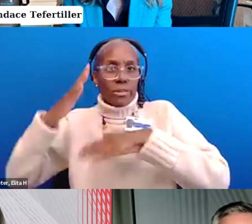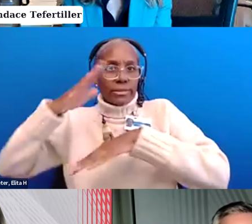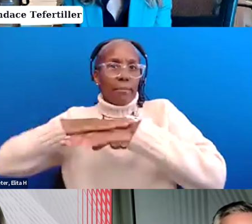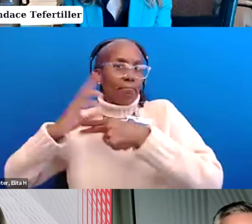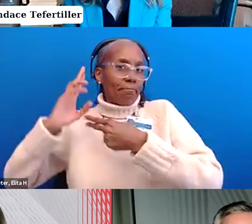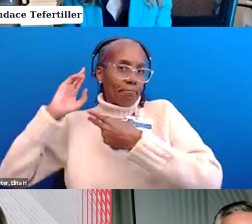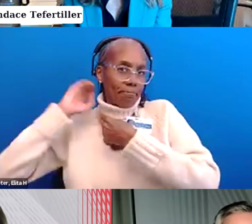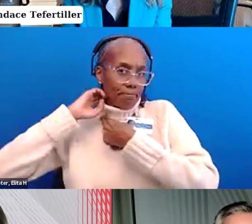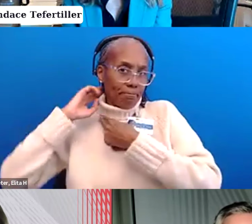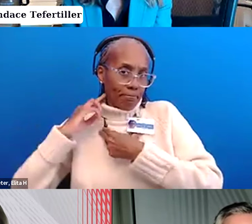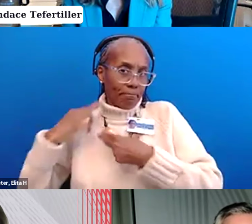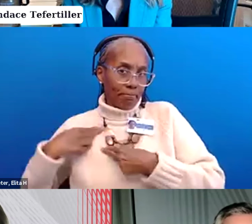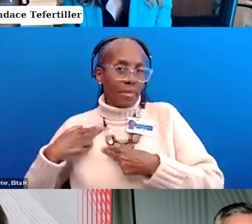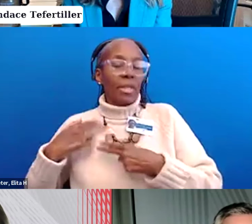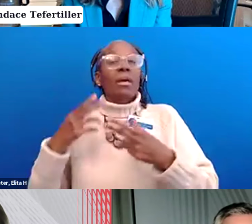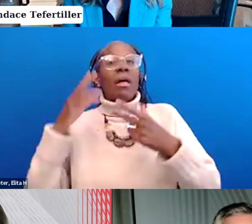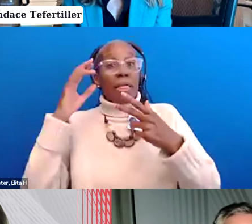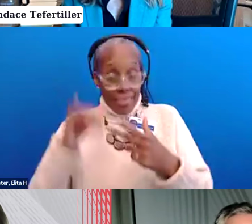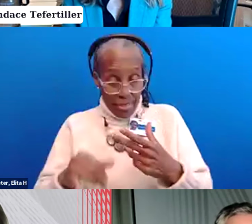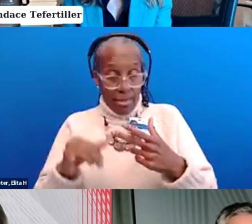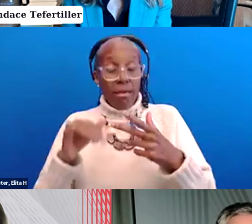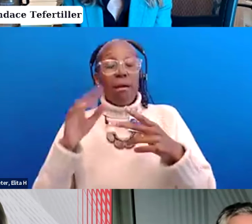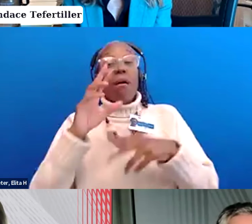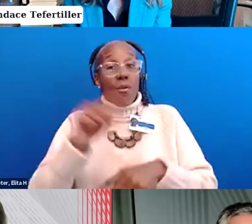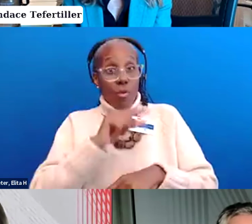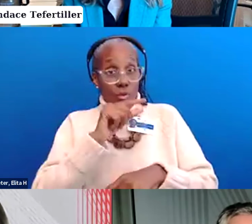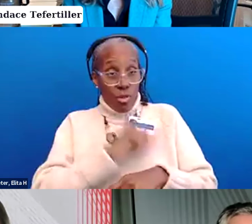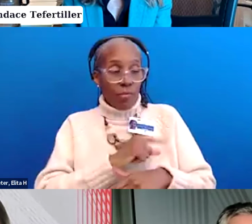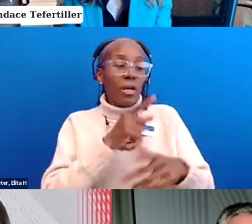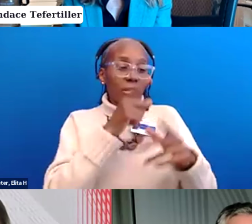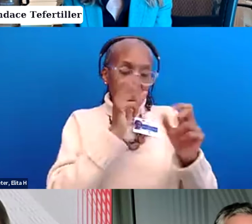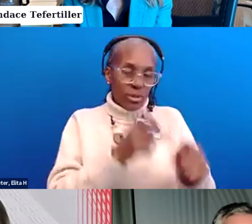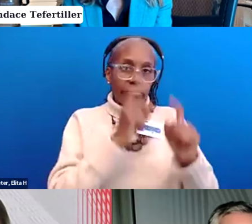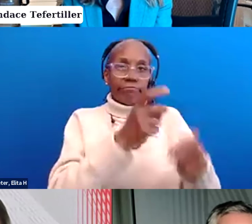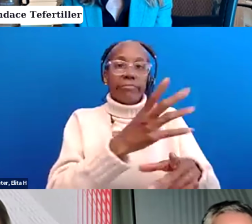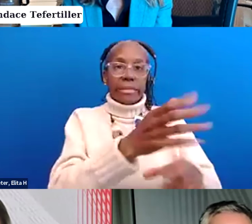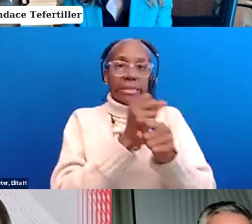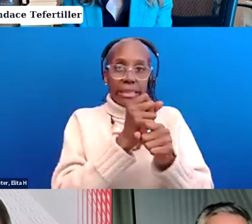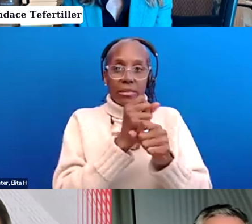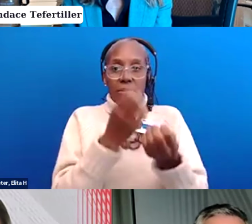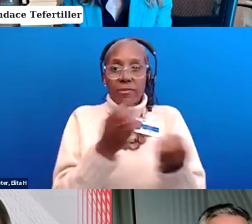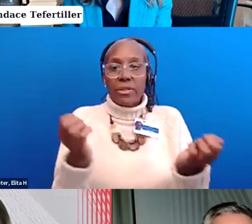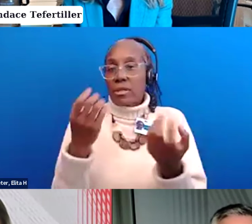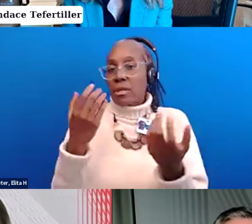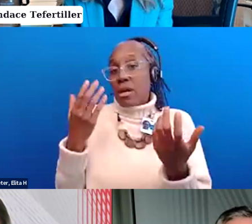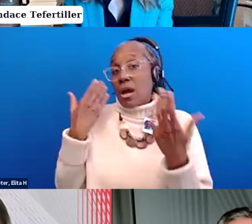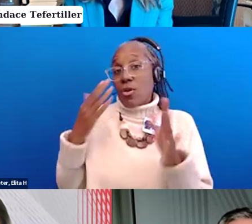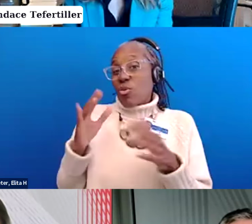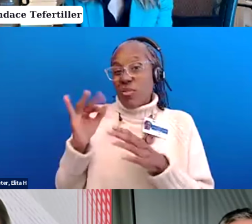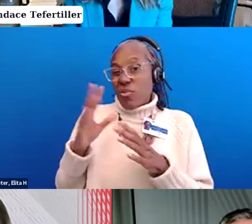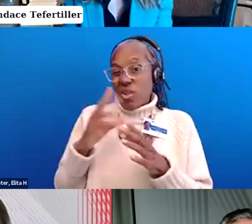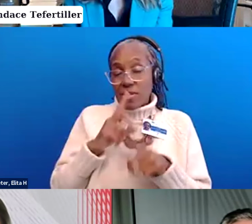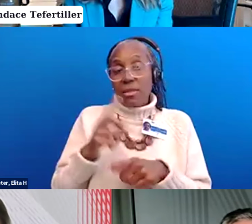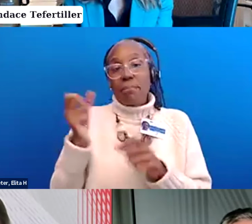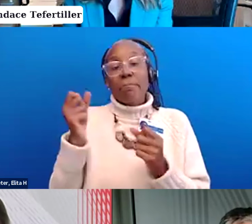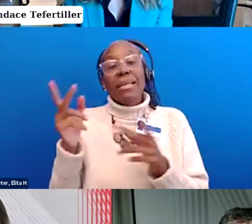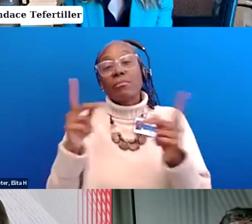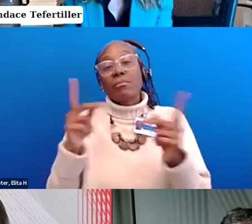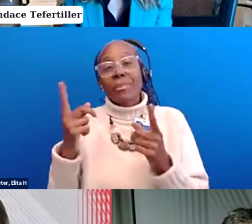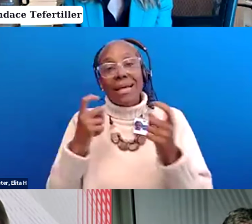to receive this device. Thanks, Eric. And I don't know if you have the answer to this, but definitely a lot of people are